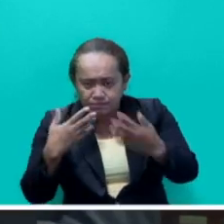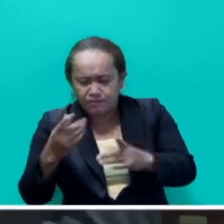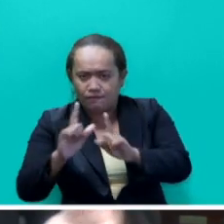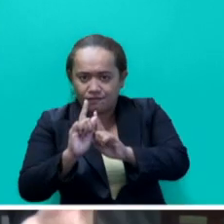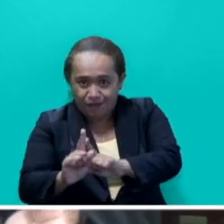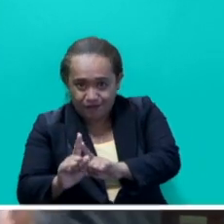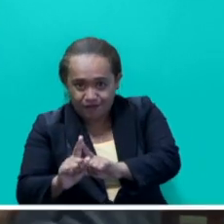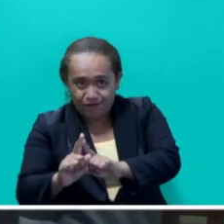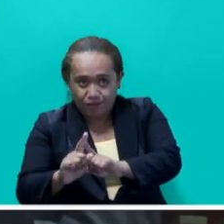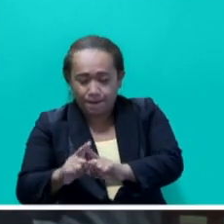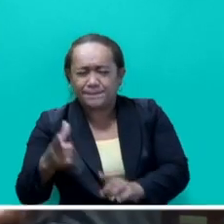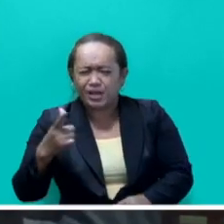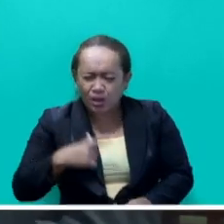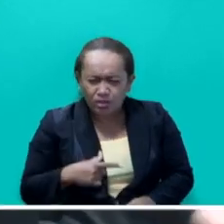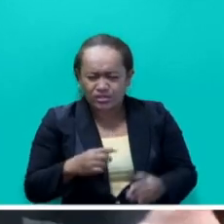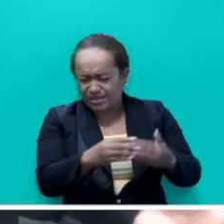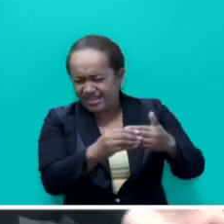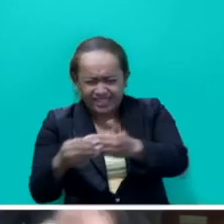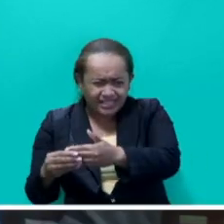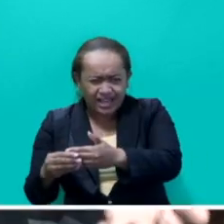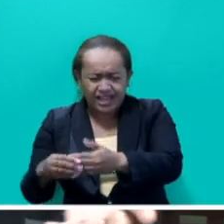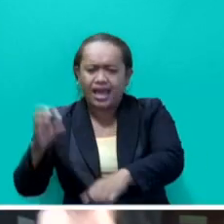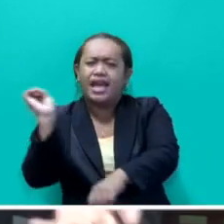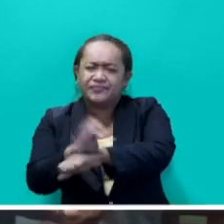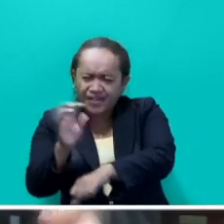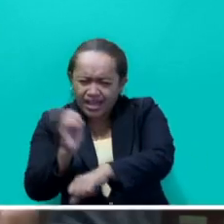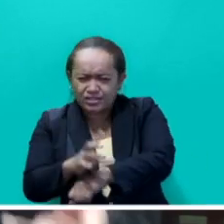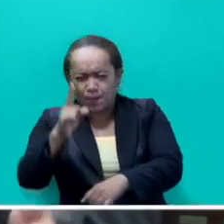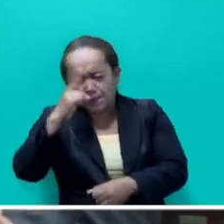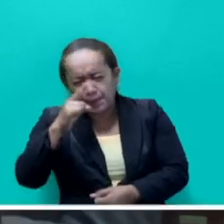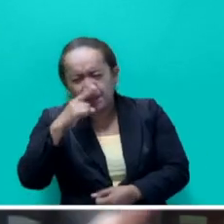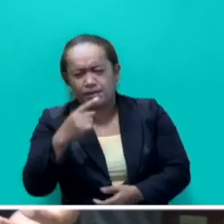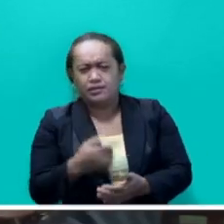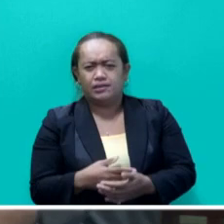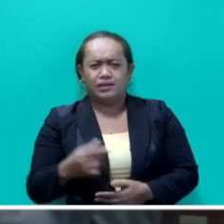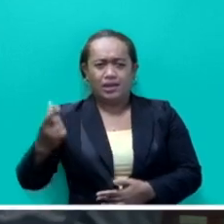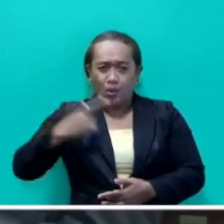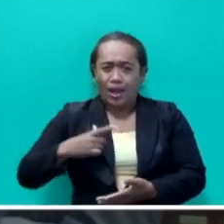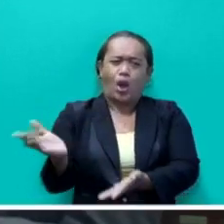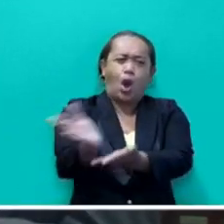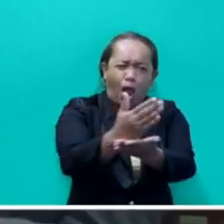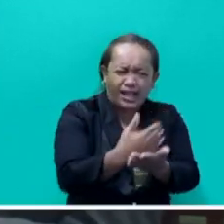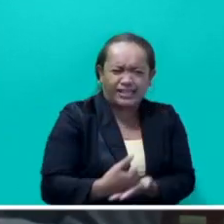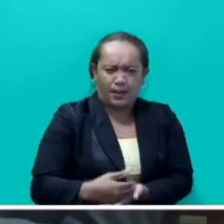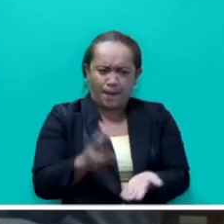is in a position to provide that advice to the people rather than collecting petitions.